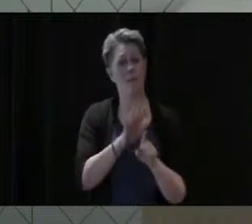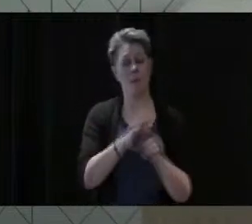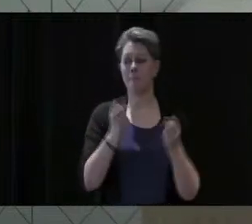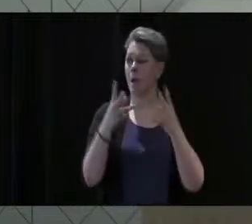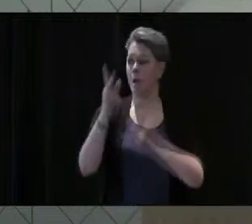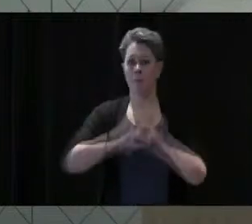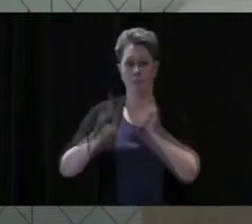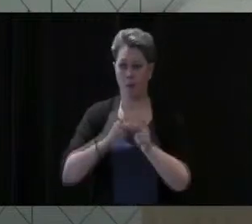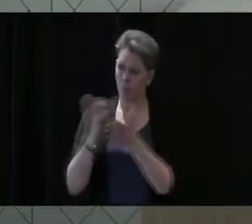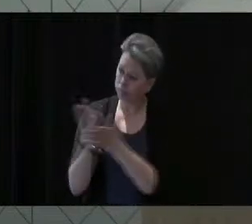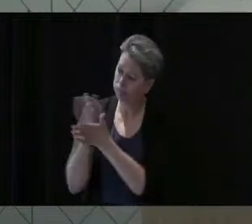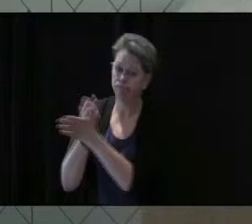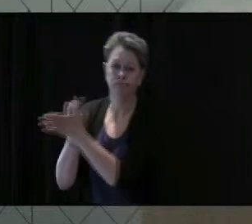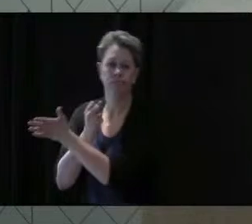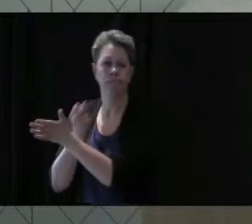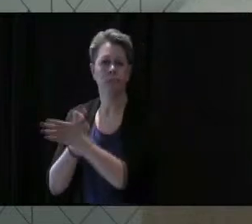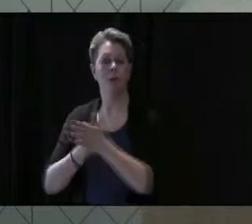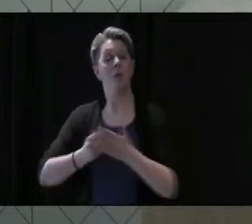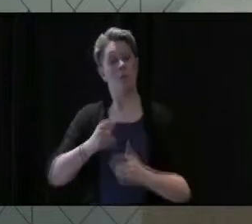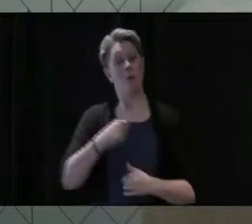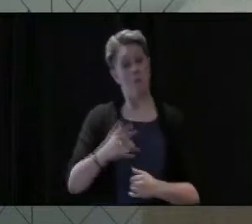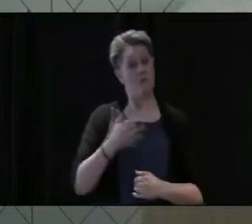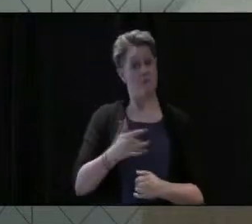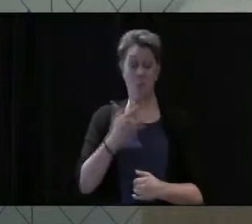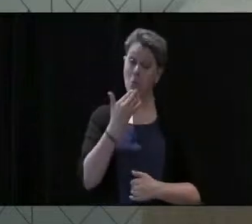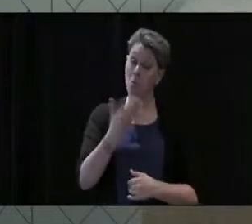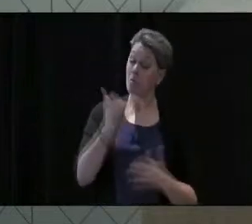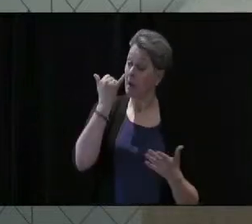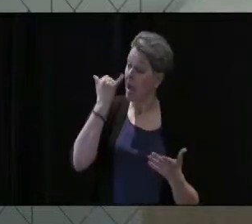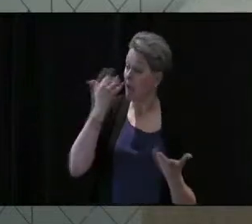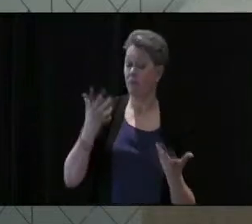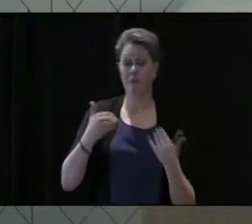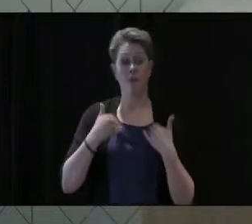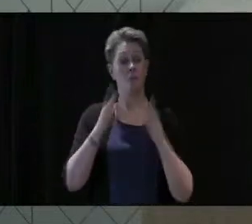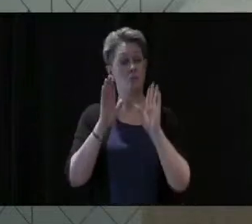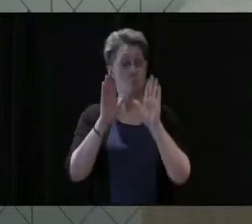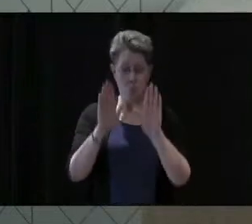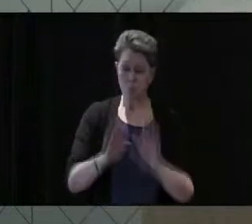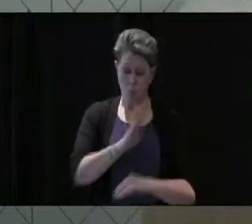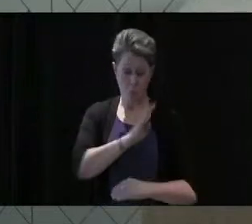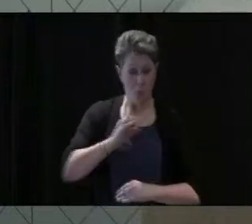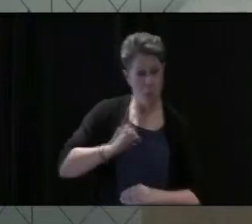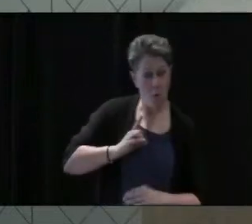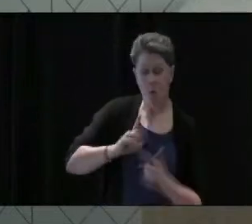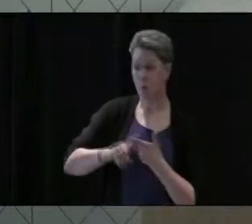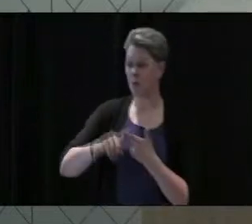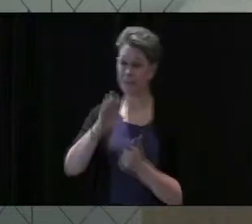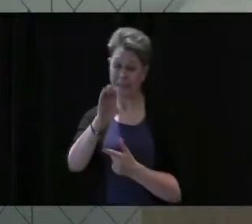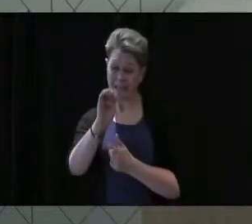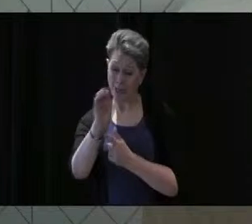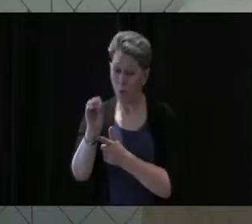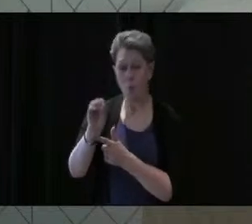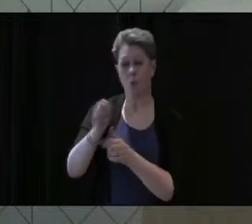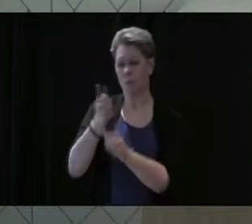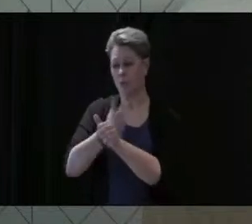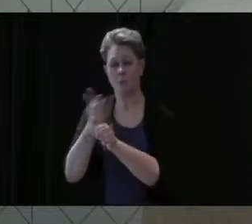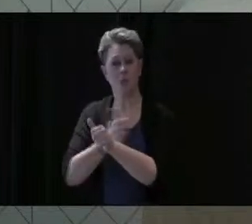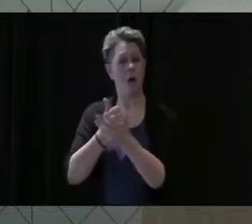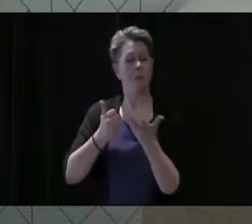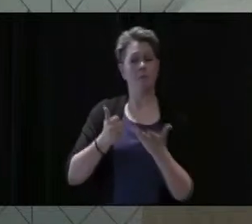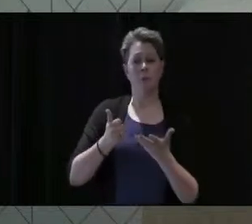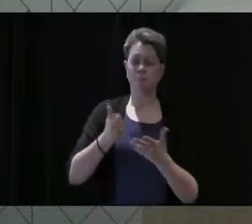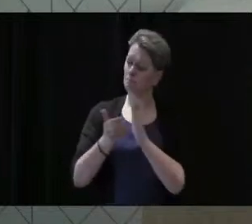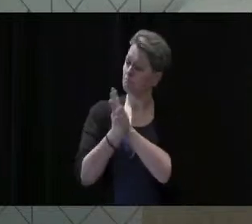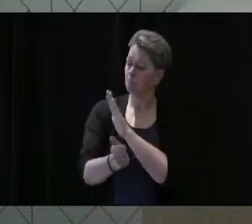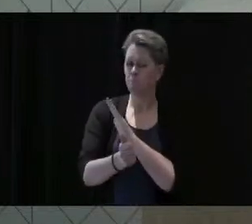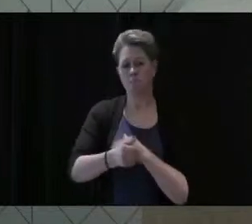It seems reasonable to me that if we have competent boards in place and competent CEOs in place and they